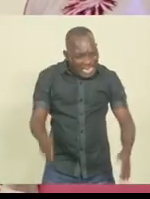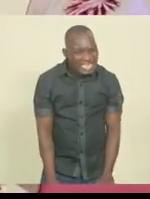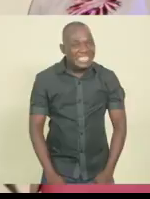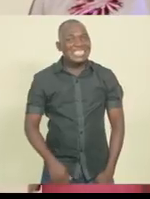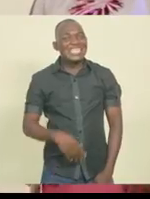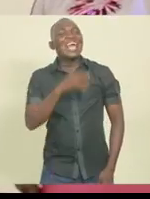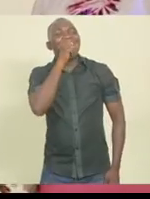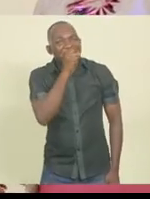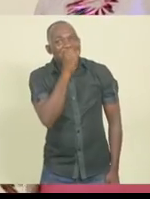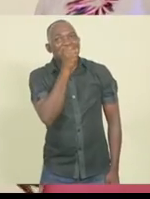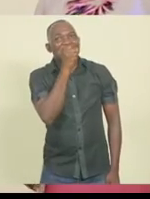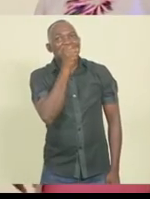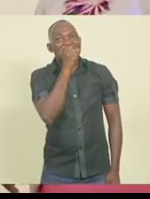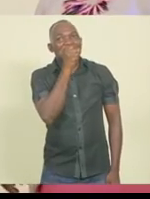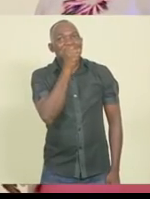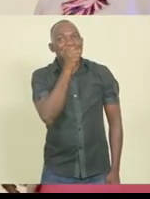Hey!